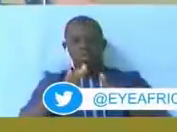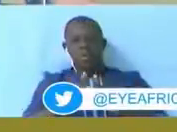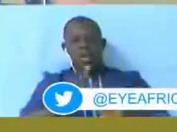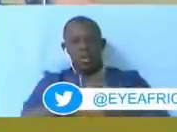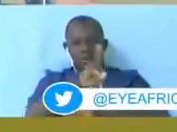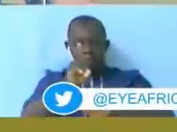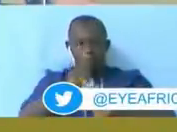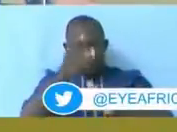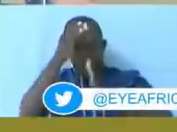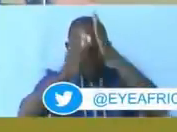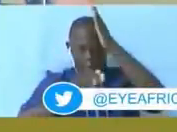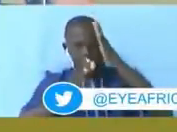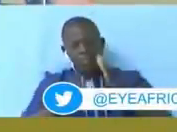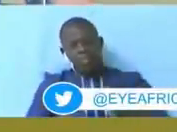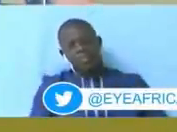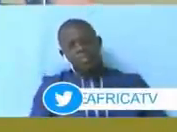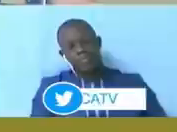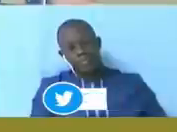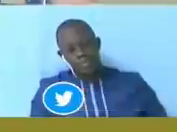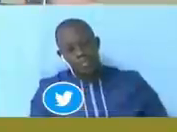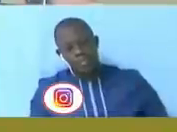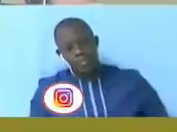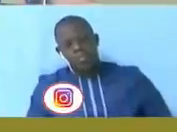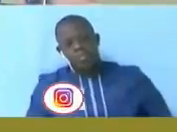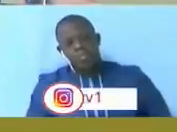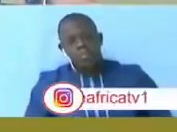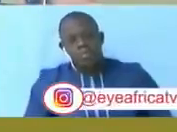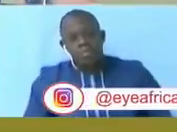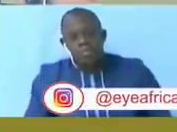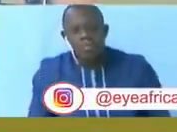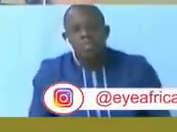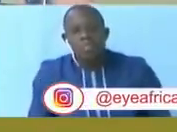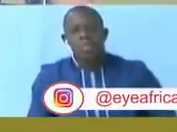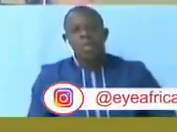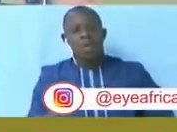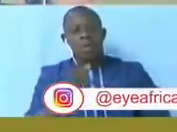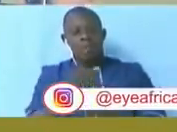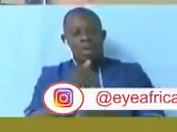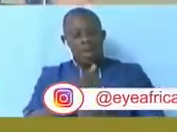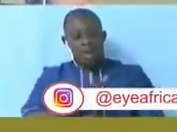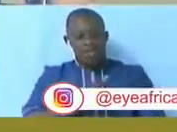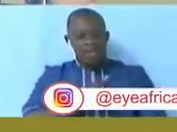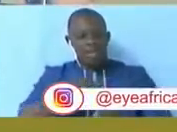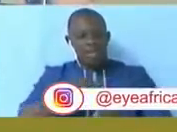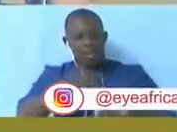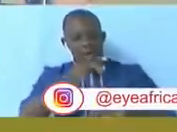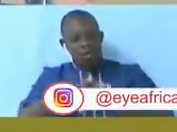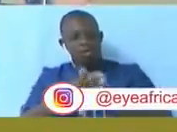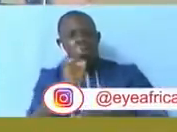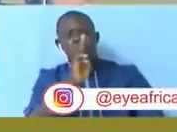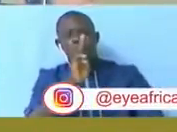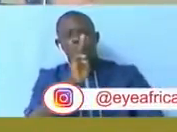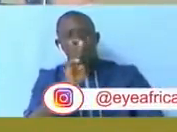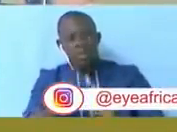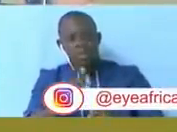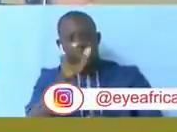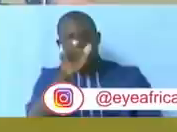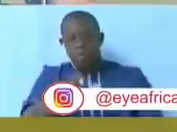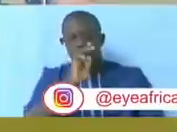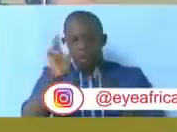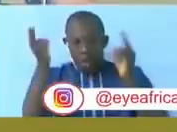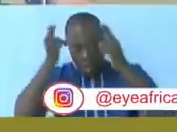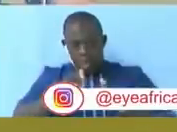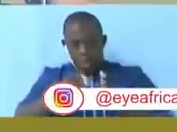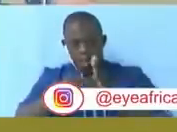To instill fear into the judges. Kasi silandirota ka dunde kiti tela alhakilol kono. So that they